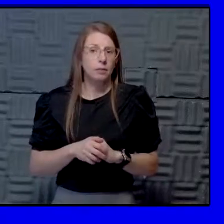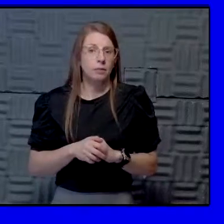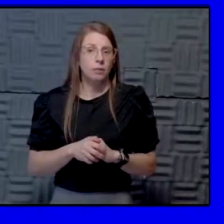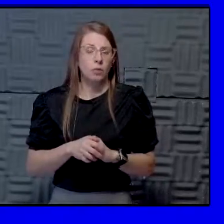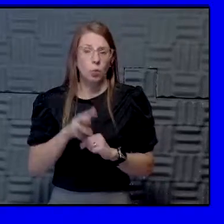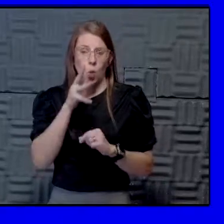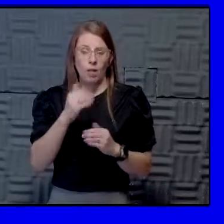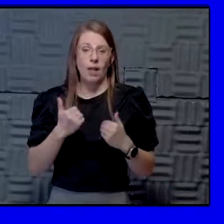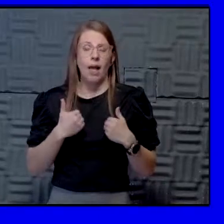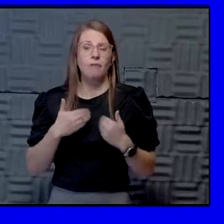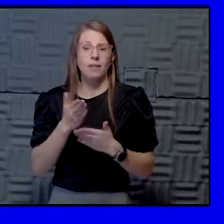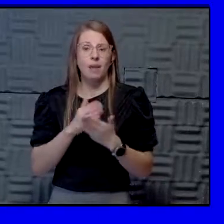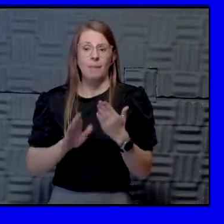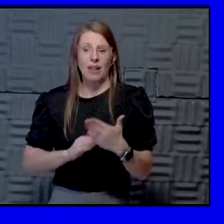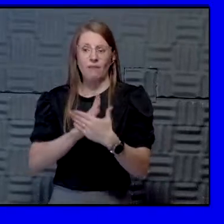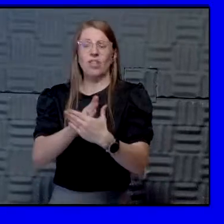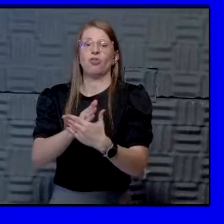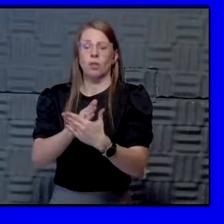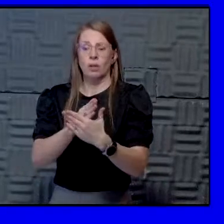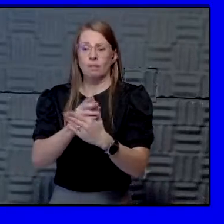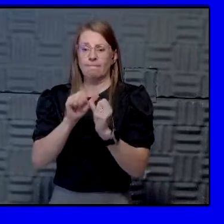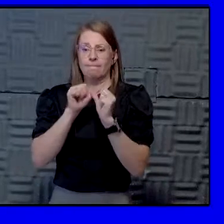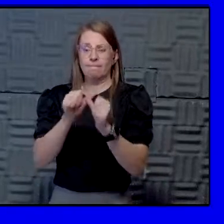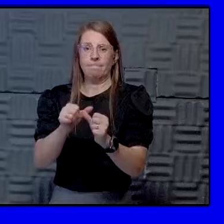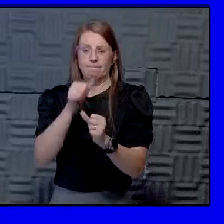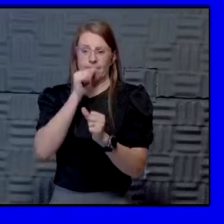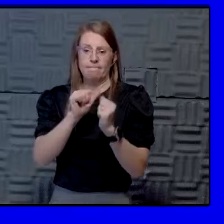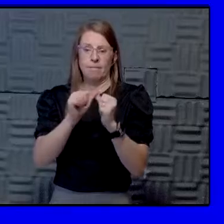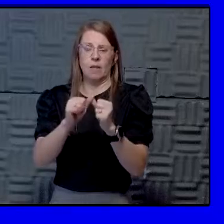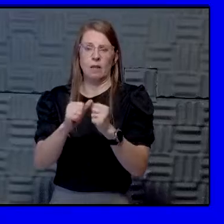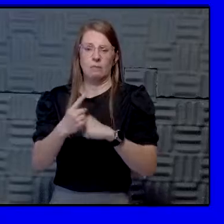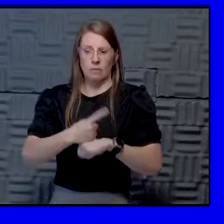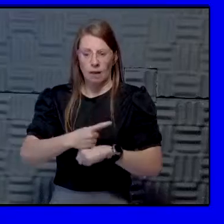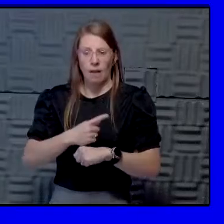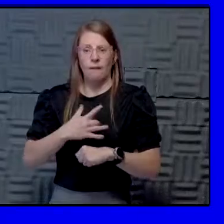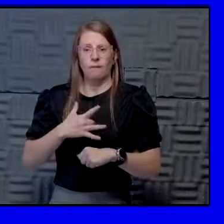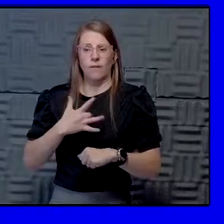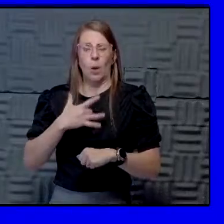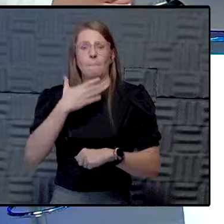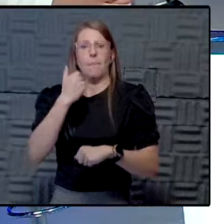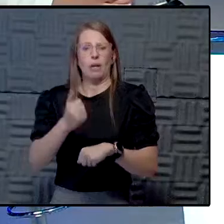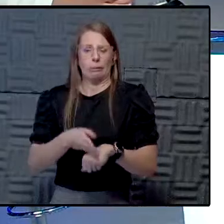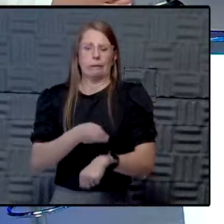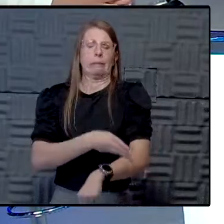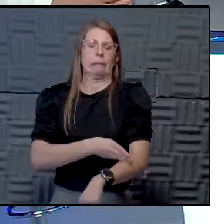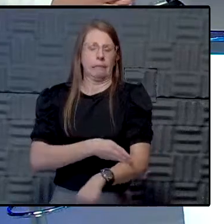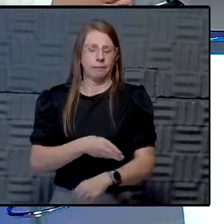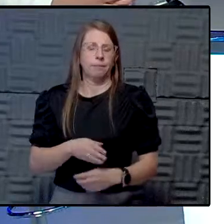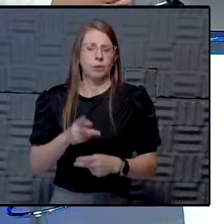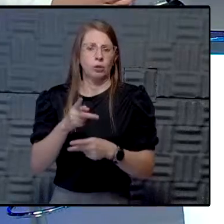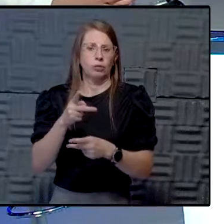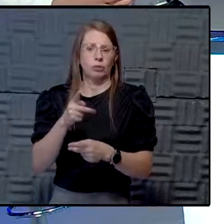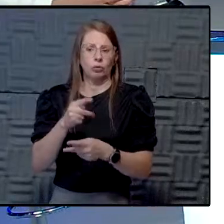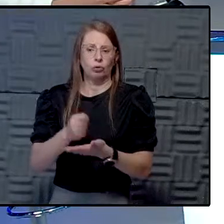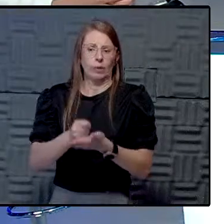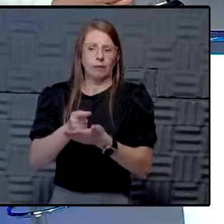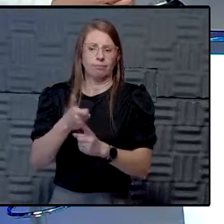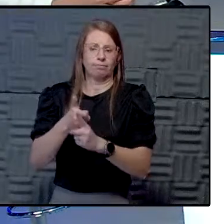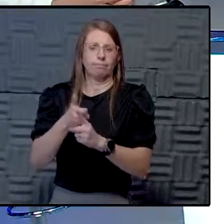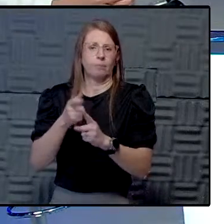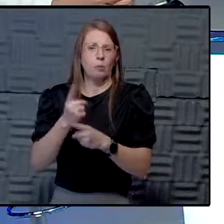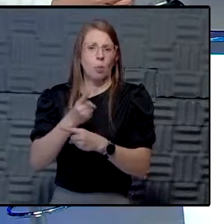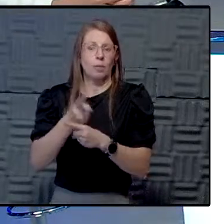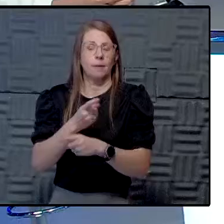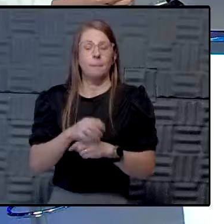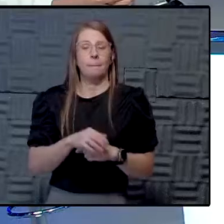some intervention to get you through to another day, get you feeling better, treat you appropriately. Maggie wants to know,